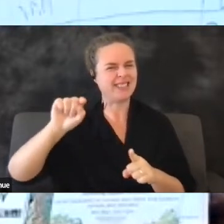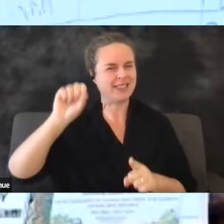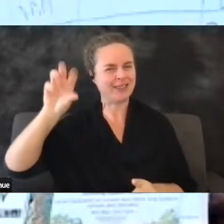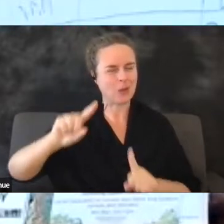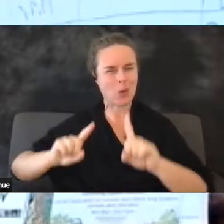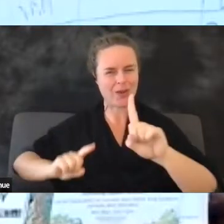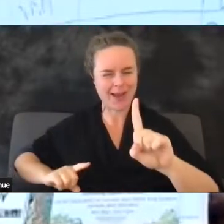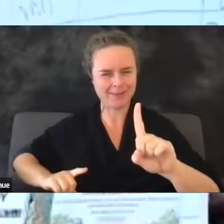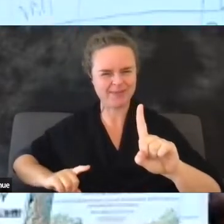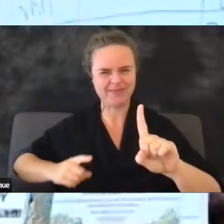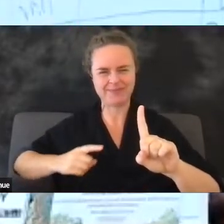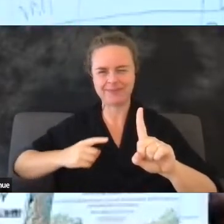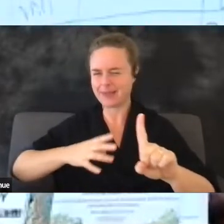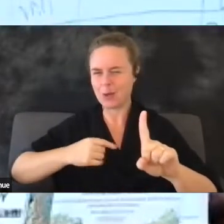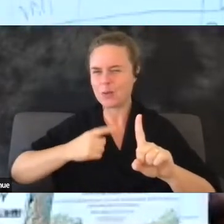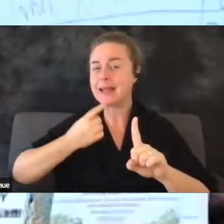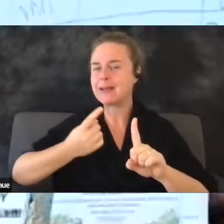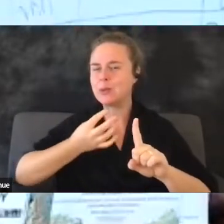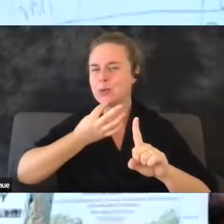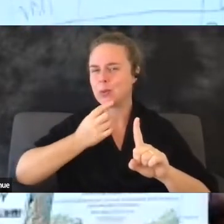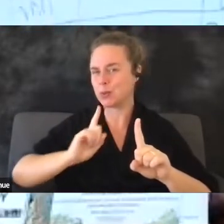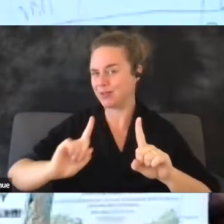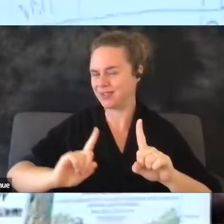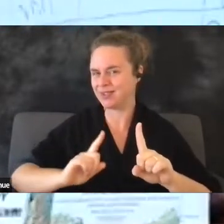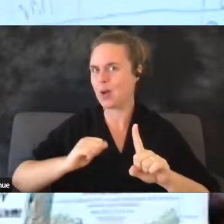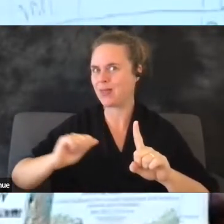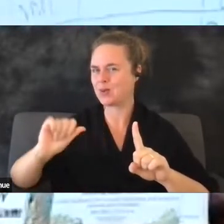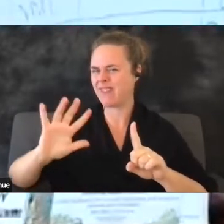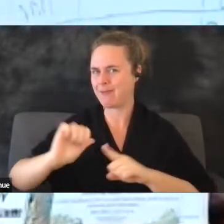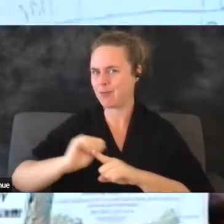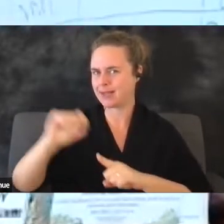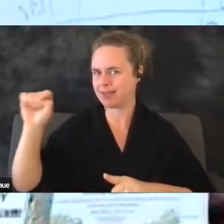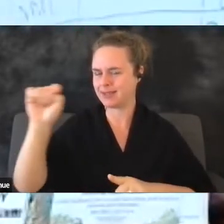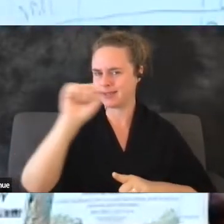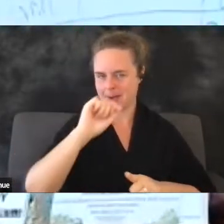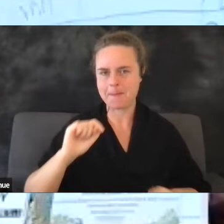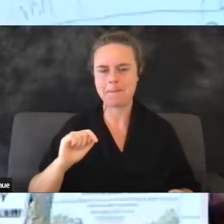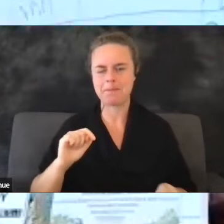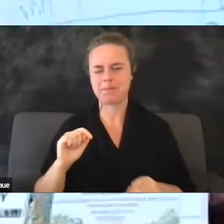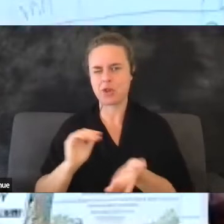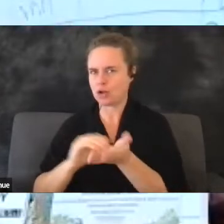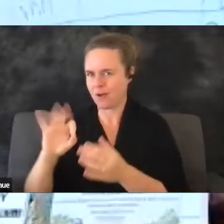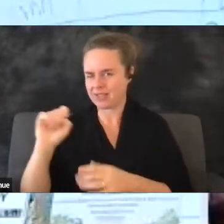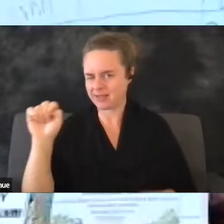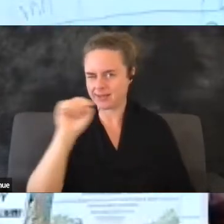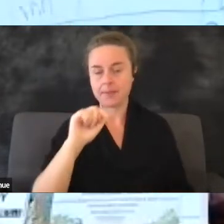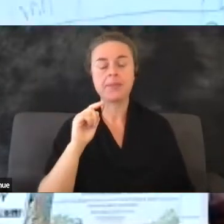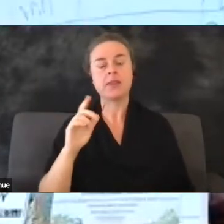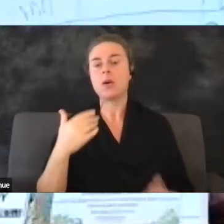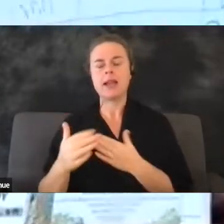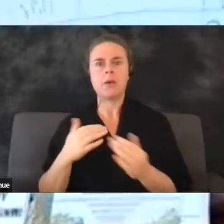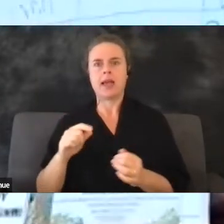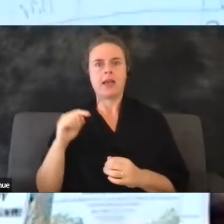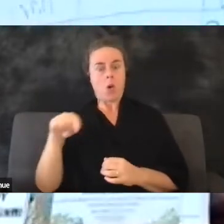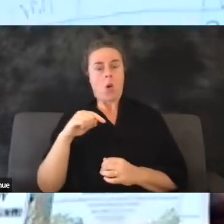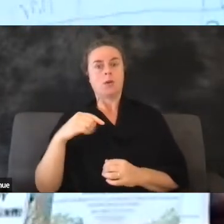up to it. It's very exciting. So they're in every well child visit up to 6 months. And the idea is